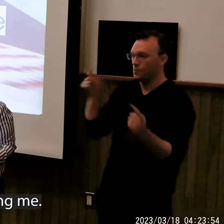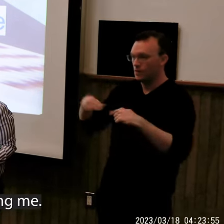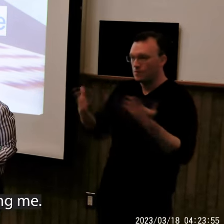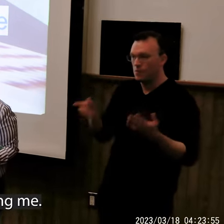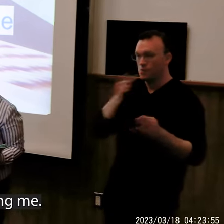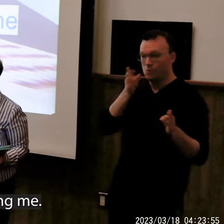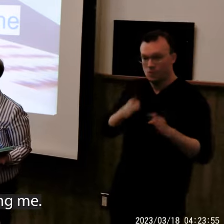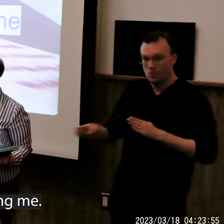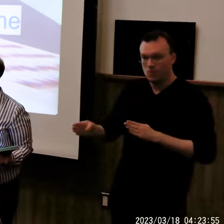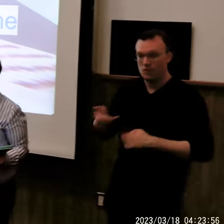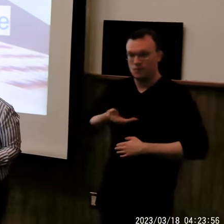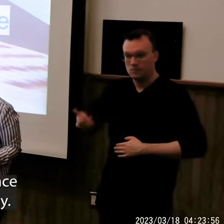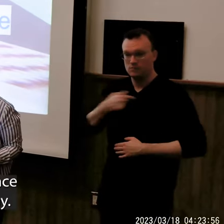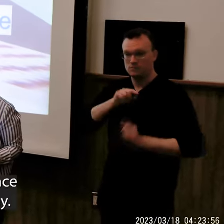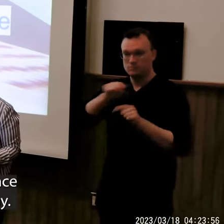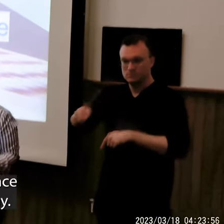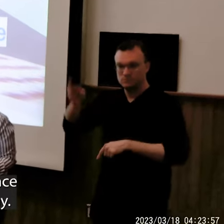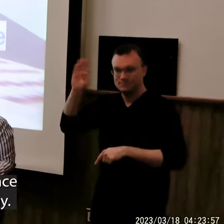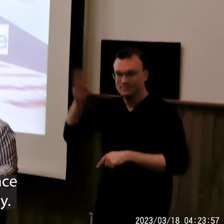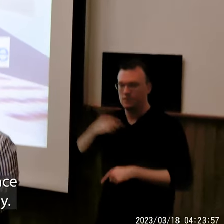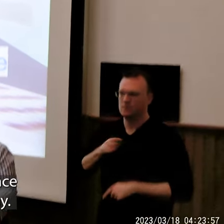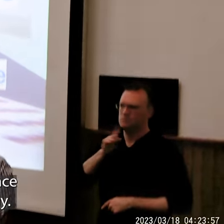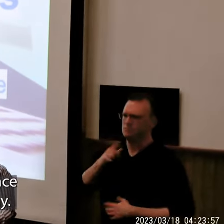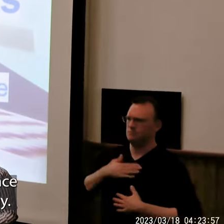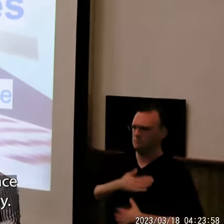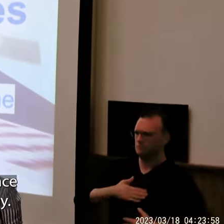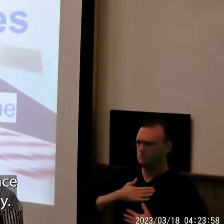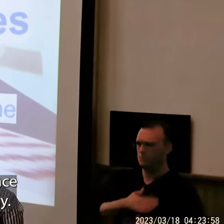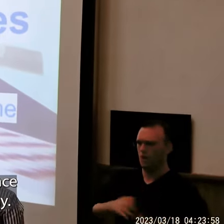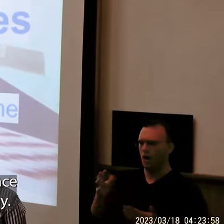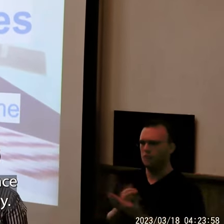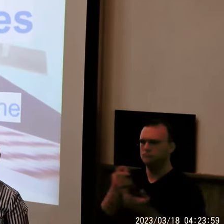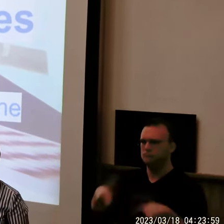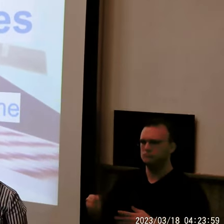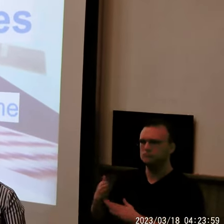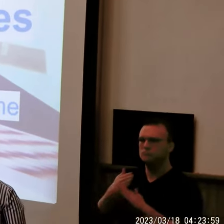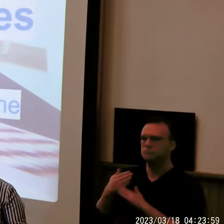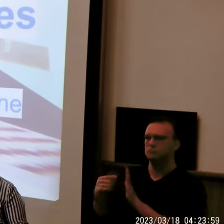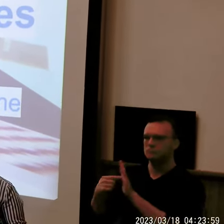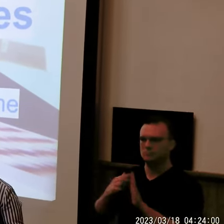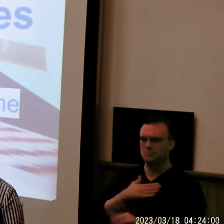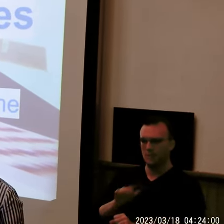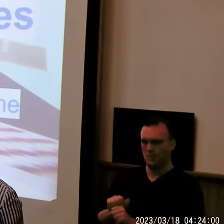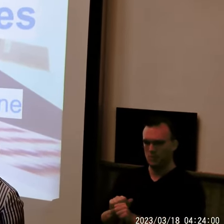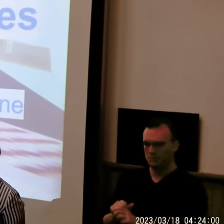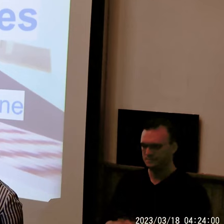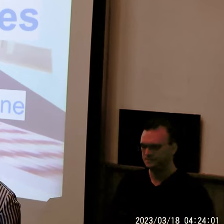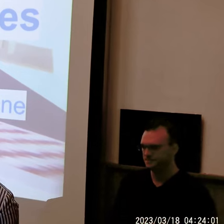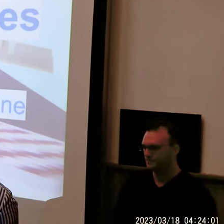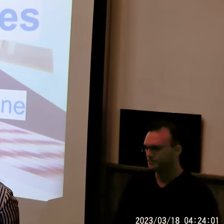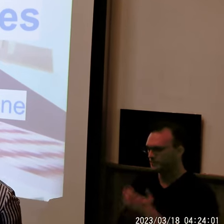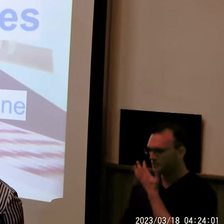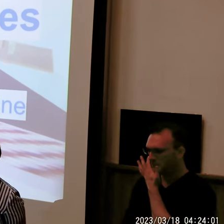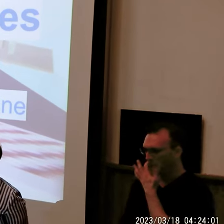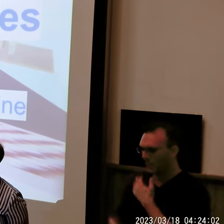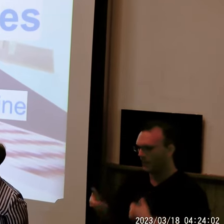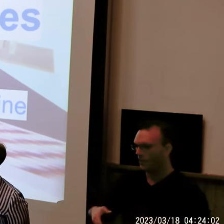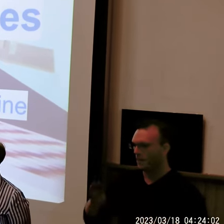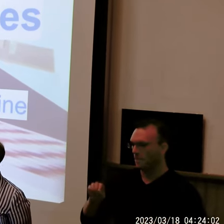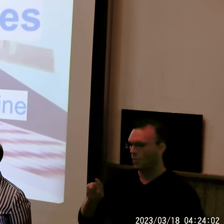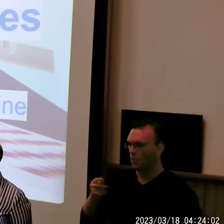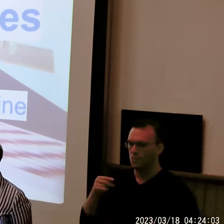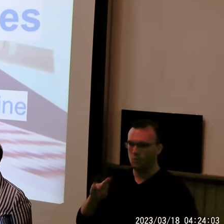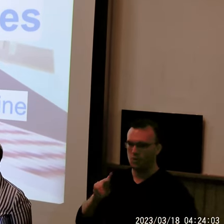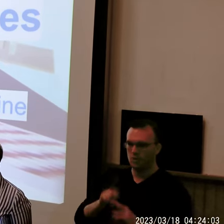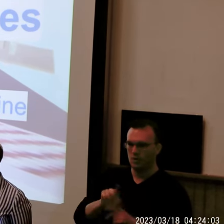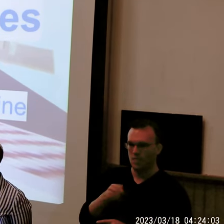the organizers for having me. I really, really appreciate the chance to share this work with you today. So I am Bo Ruberg. I use they,